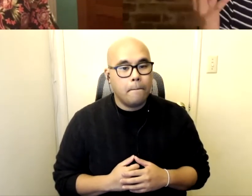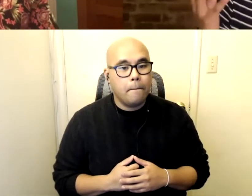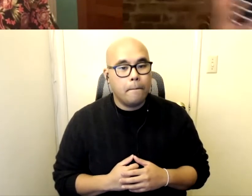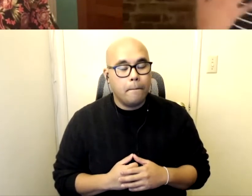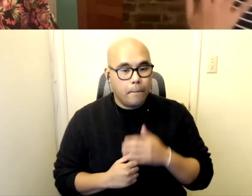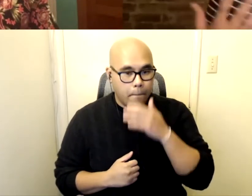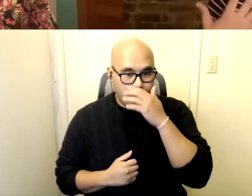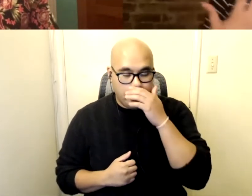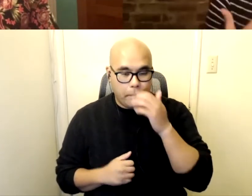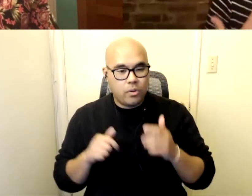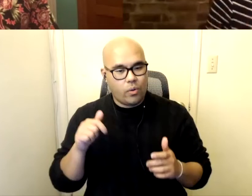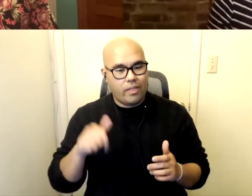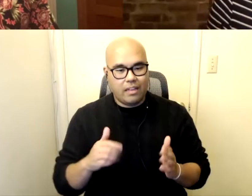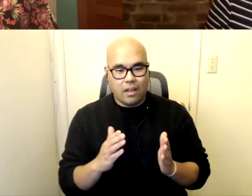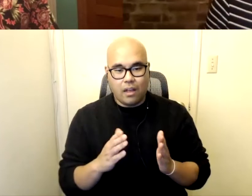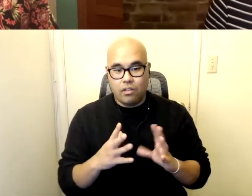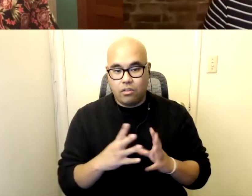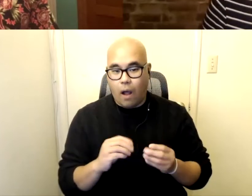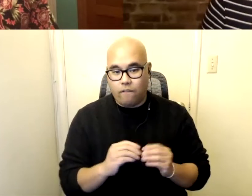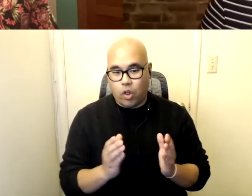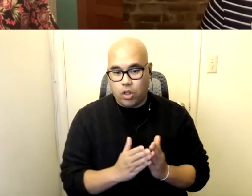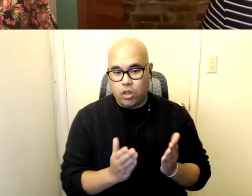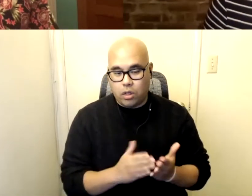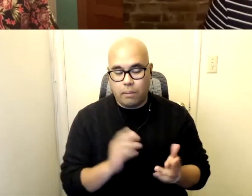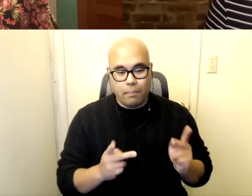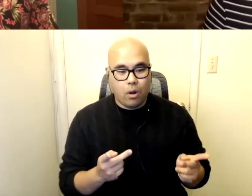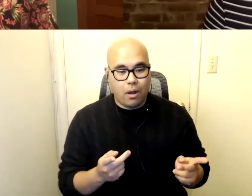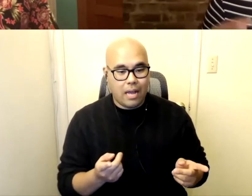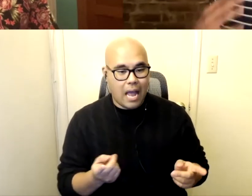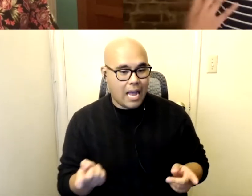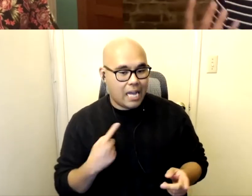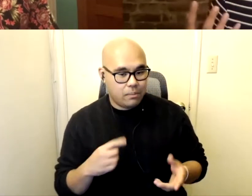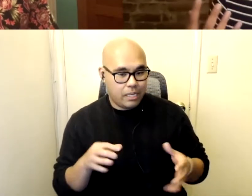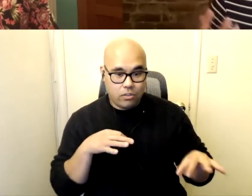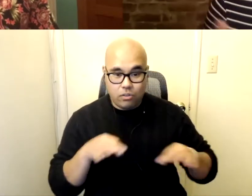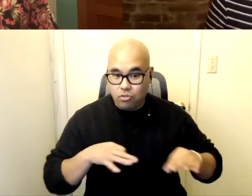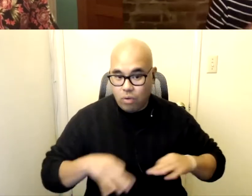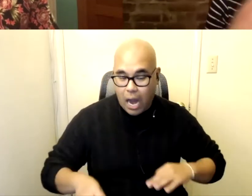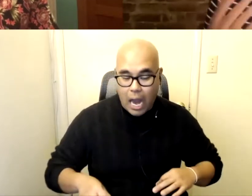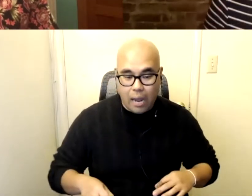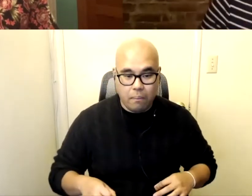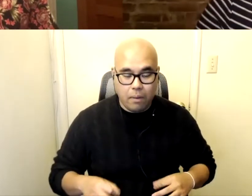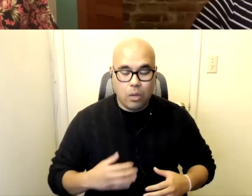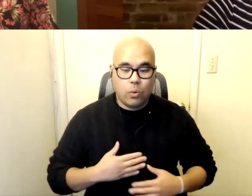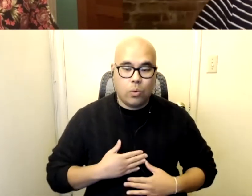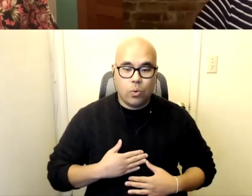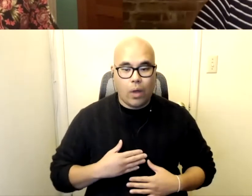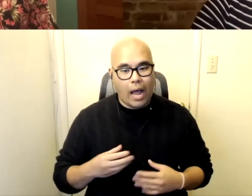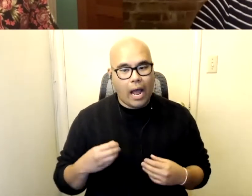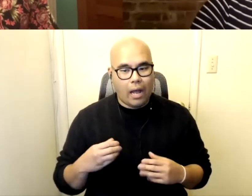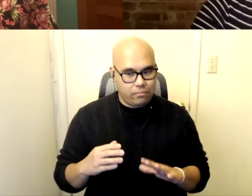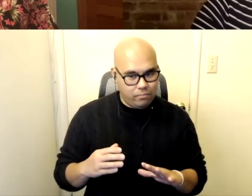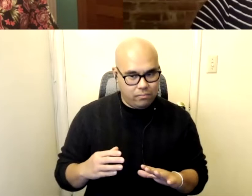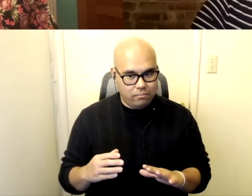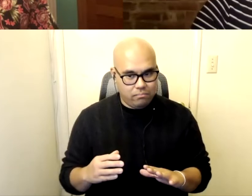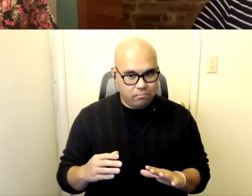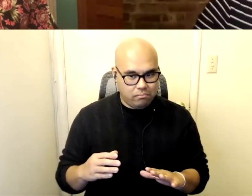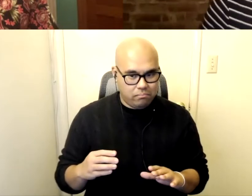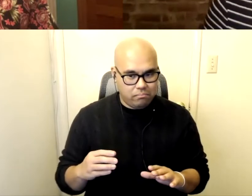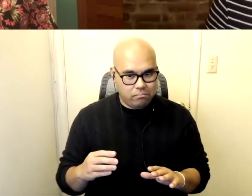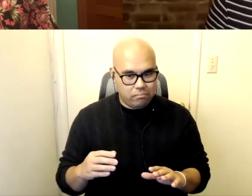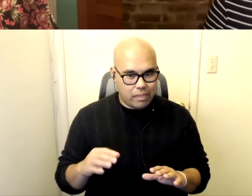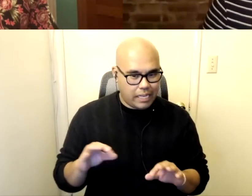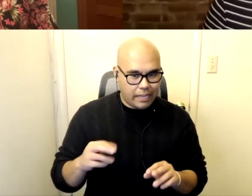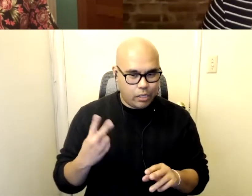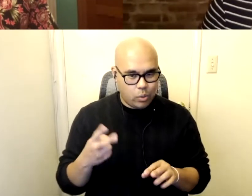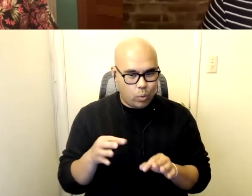this novel, when people have asked me to describe it, I I've given them a little bit of like a